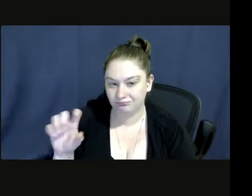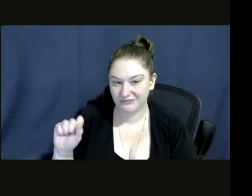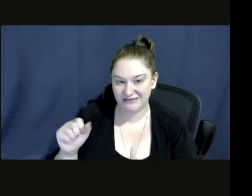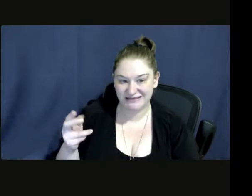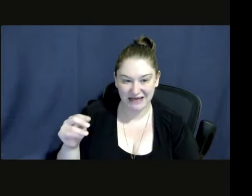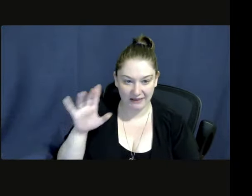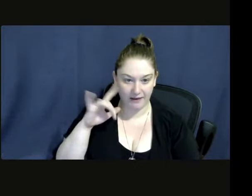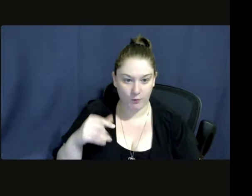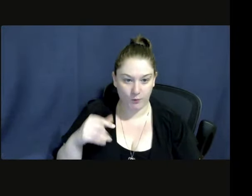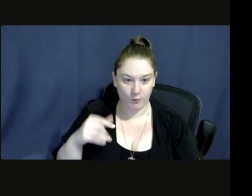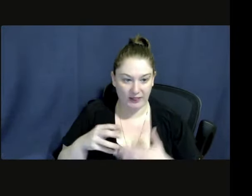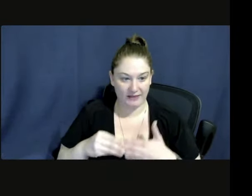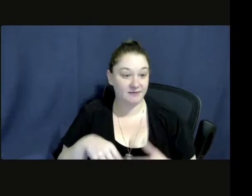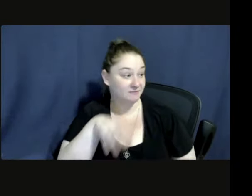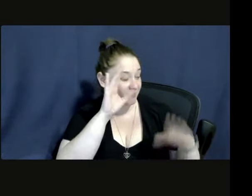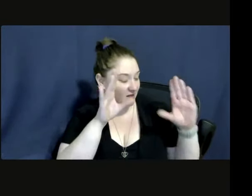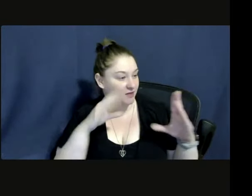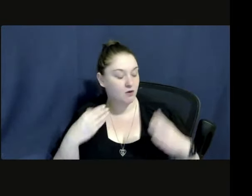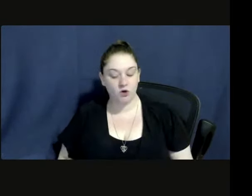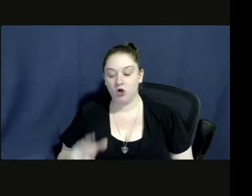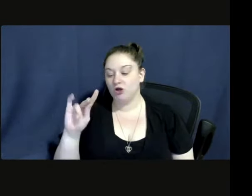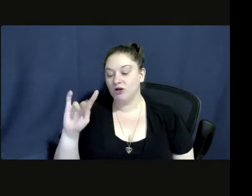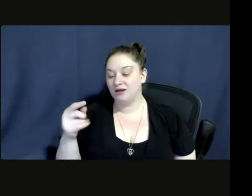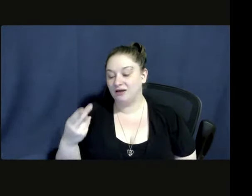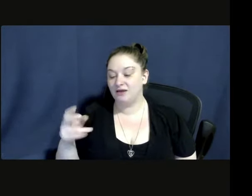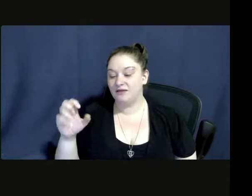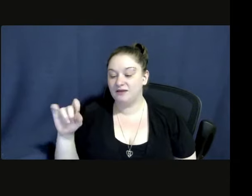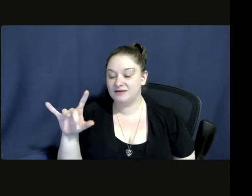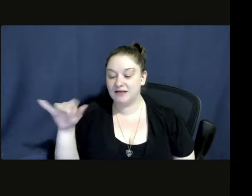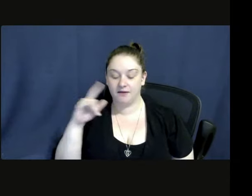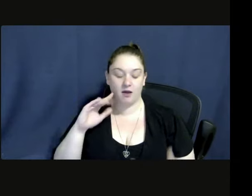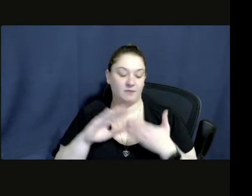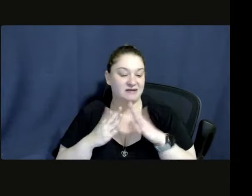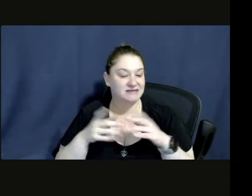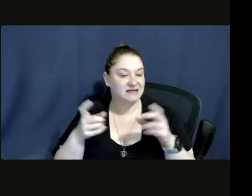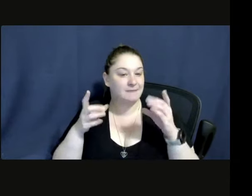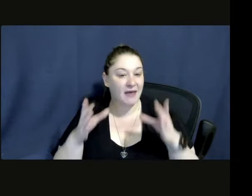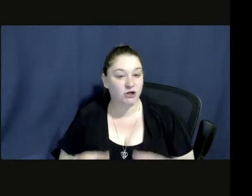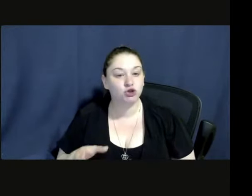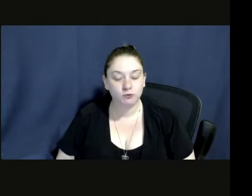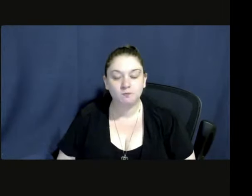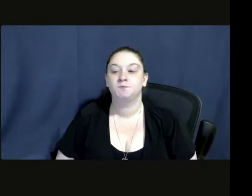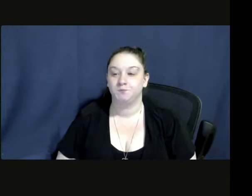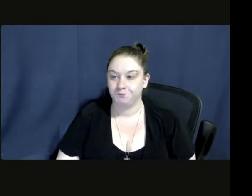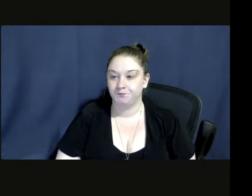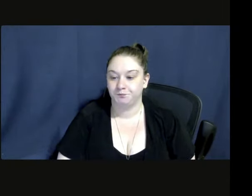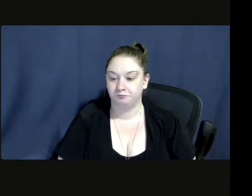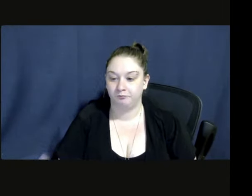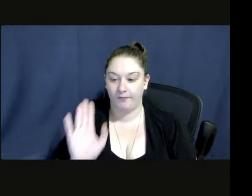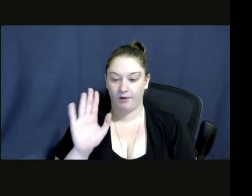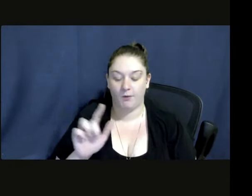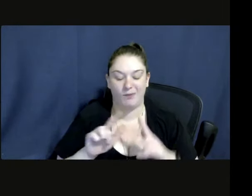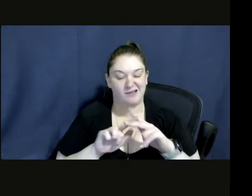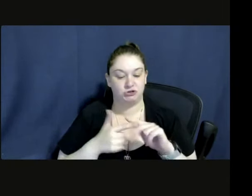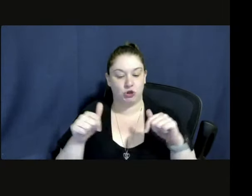Hello, everybody. Good evening. My name is Keith Staley. I am the city manager, and I am going to start